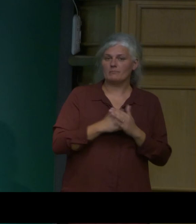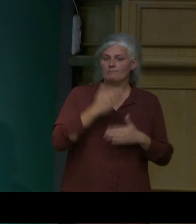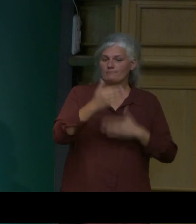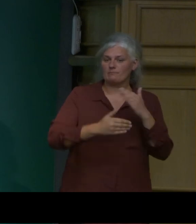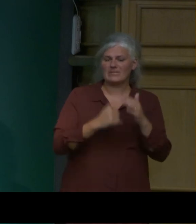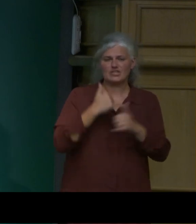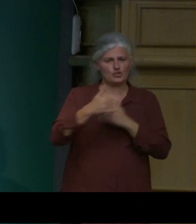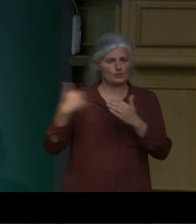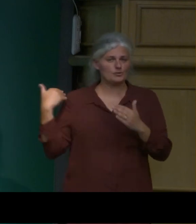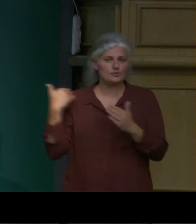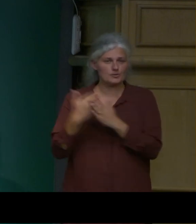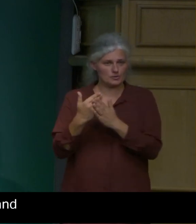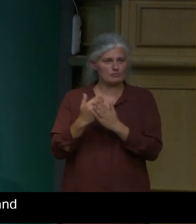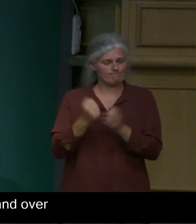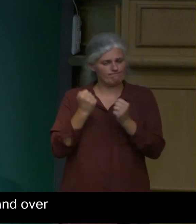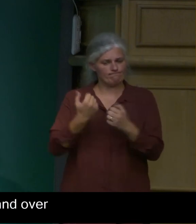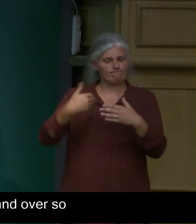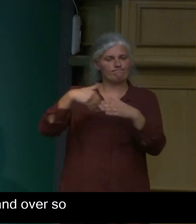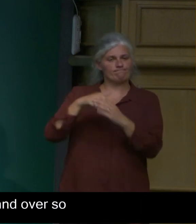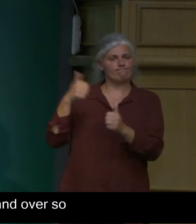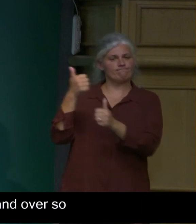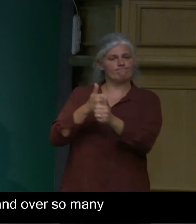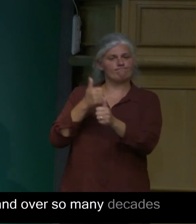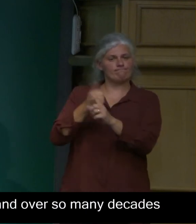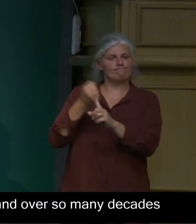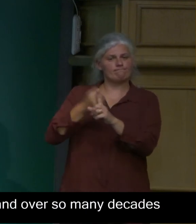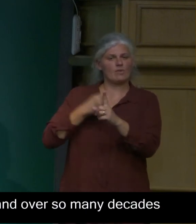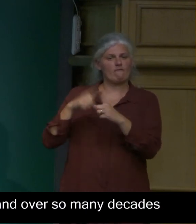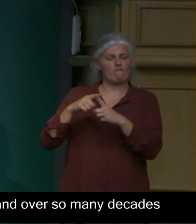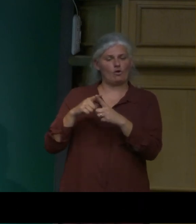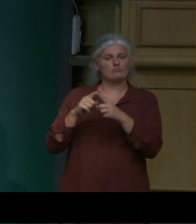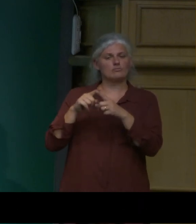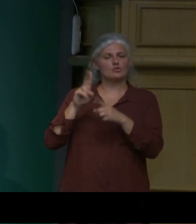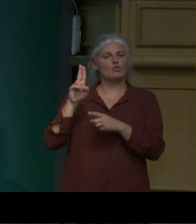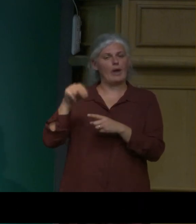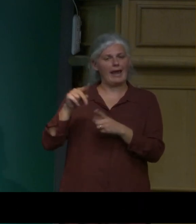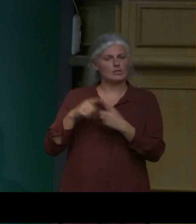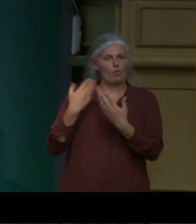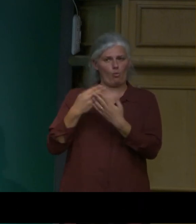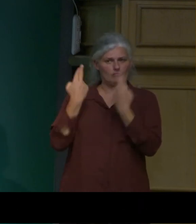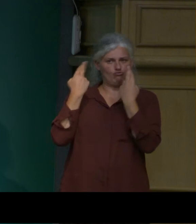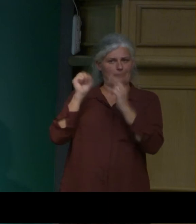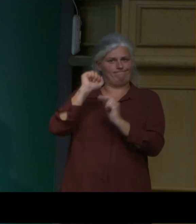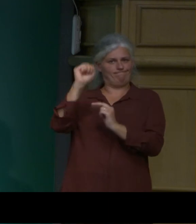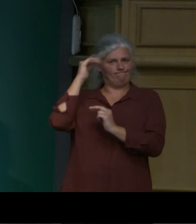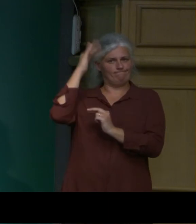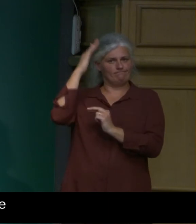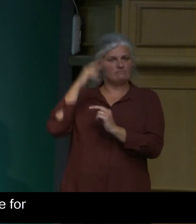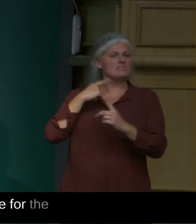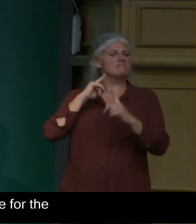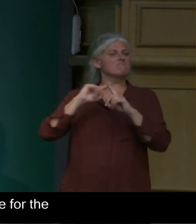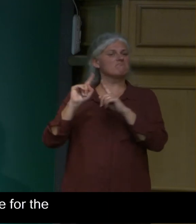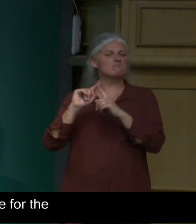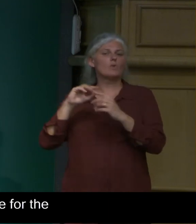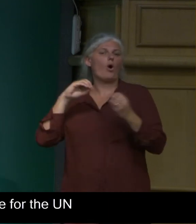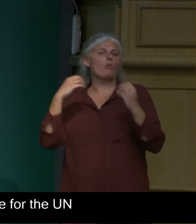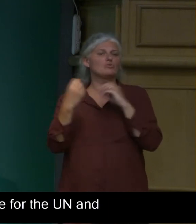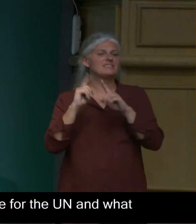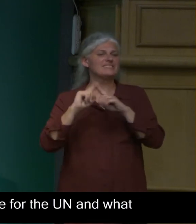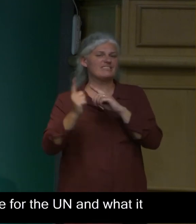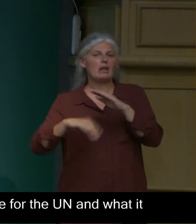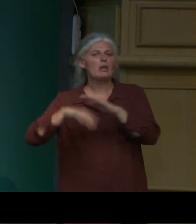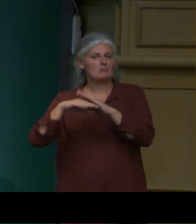so many decades we've been a committed advocate for the United Nations and what it represents despite its many limitations